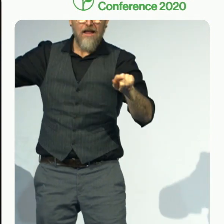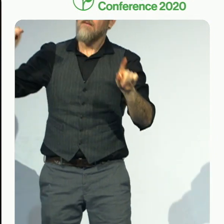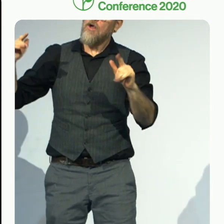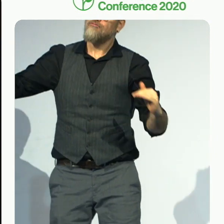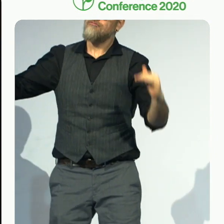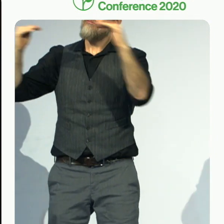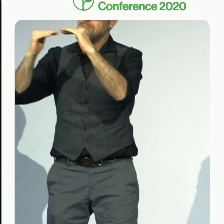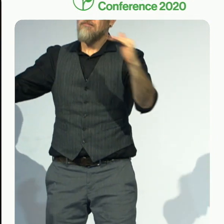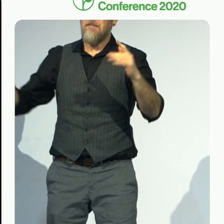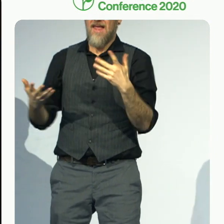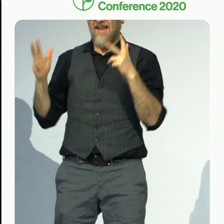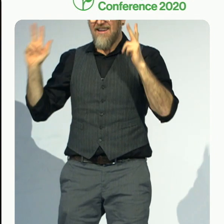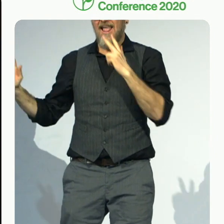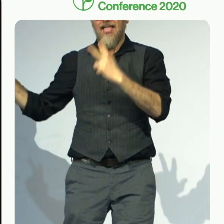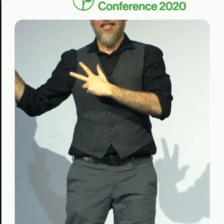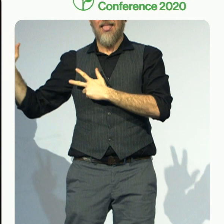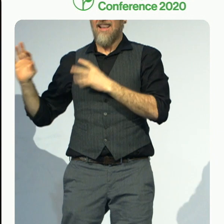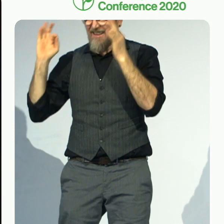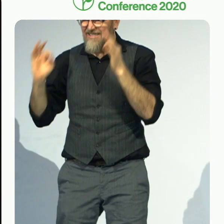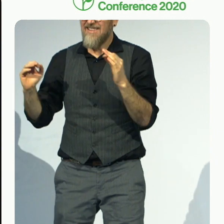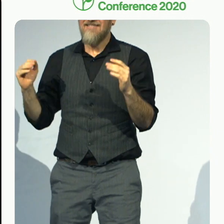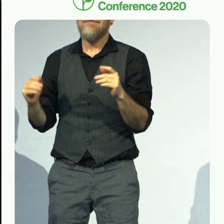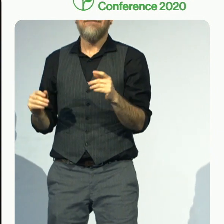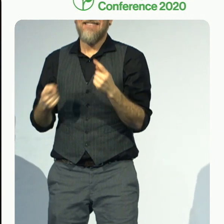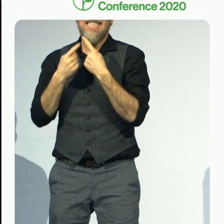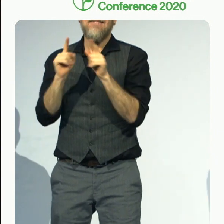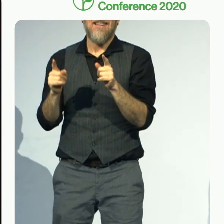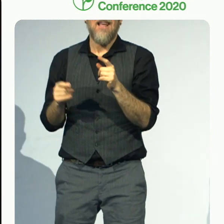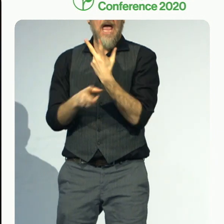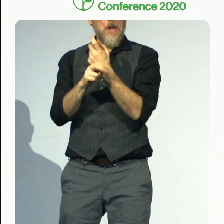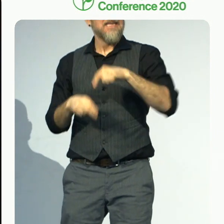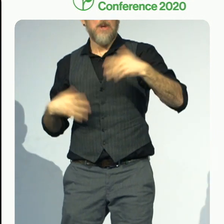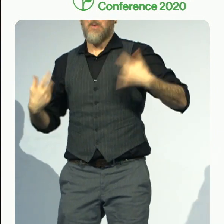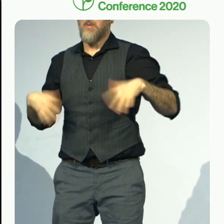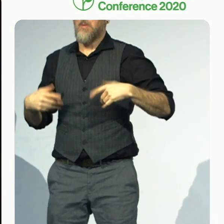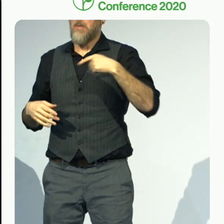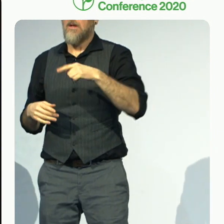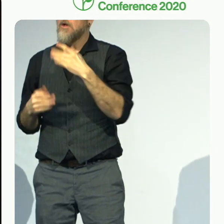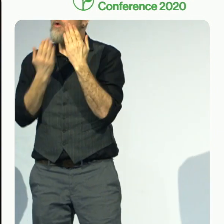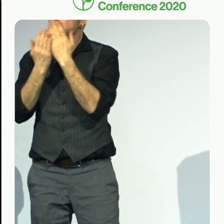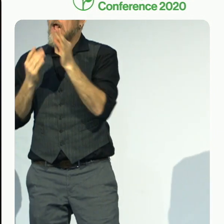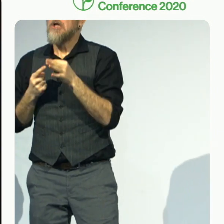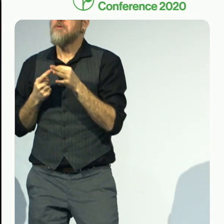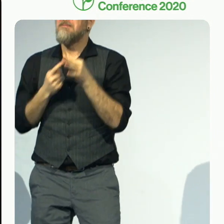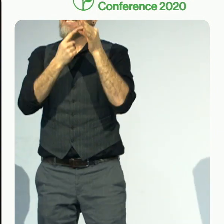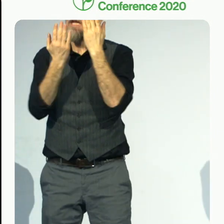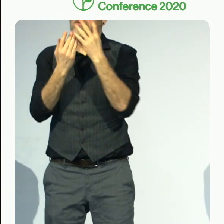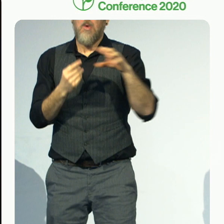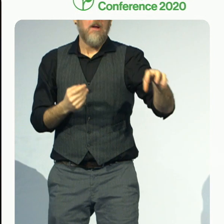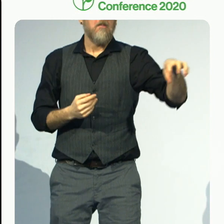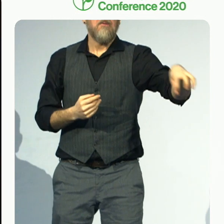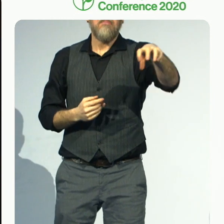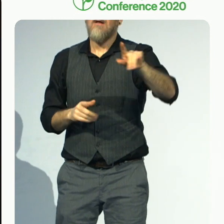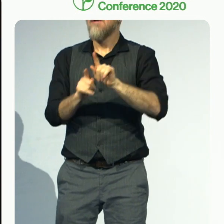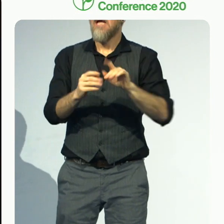least in Austria, we have still quite many special education units, special education schools, and here we have